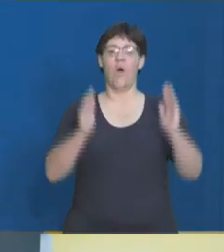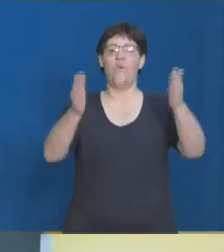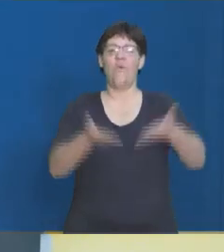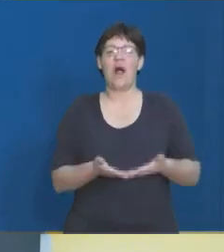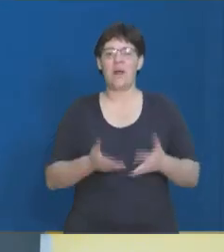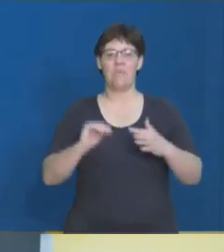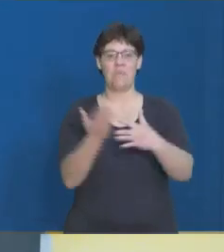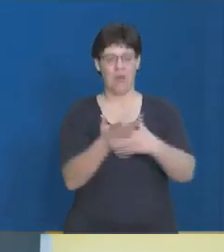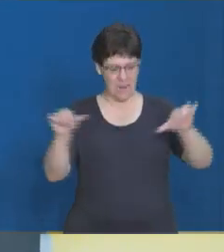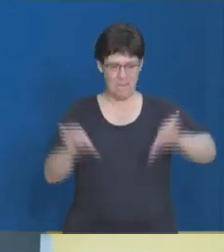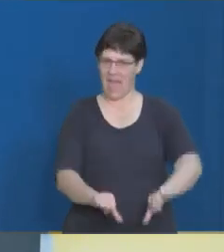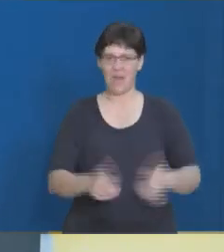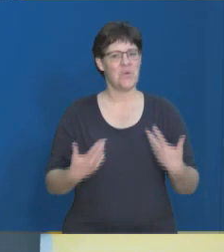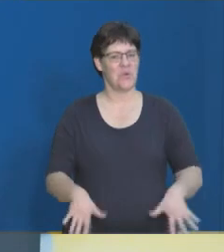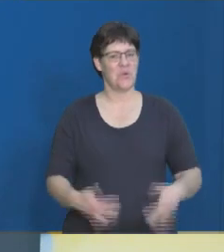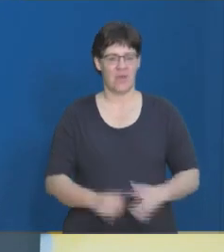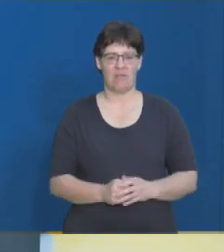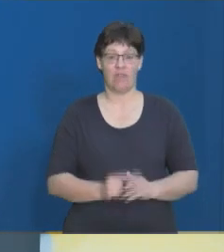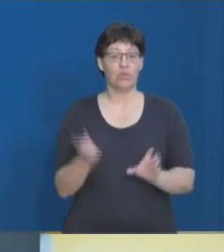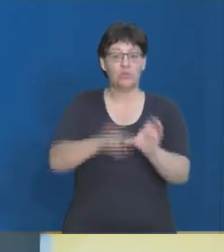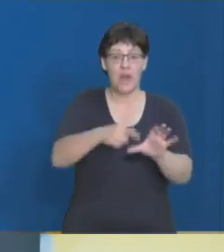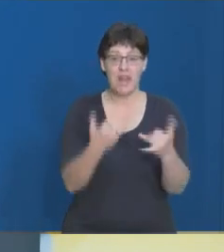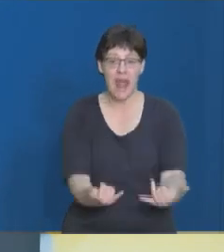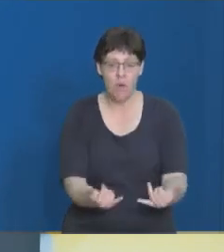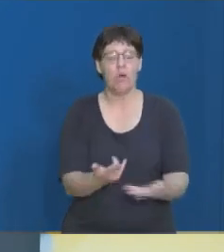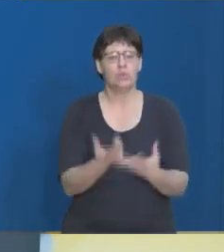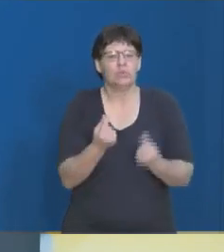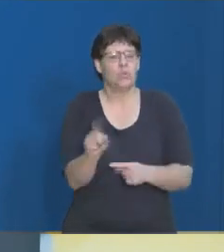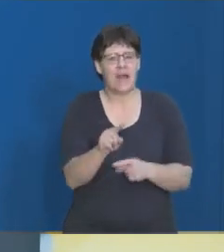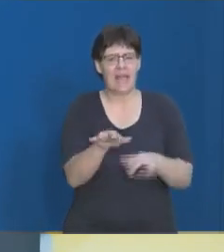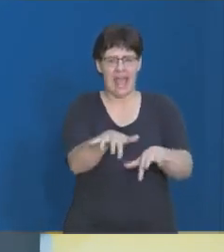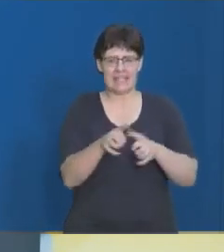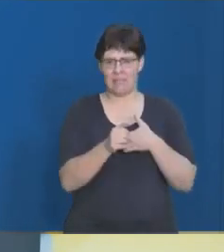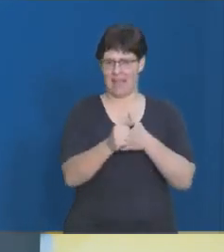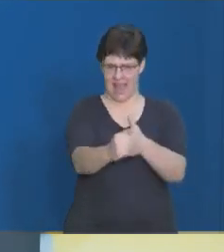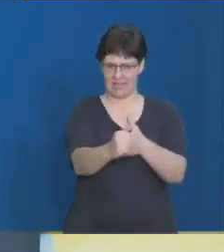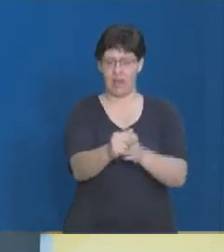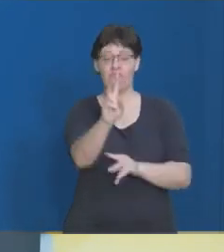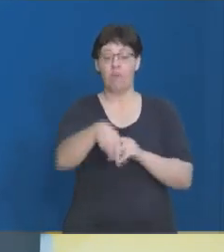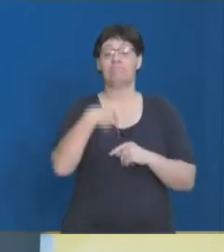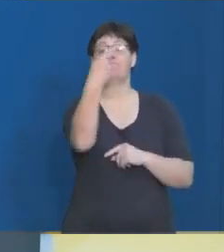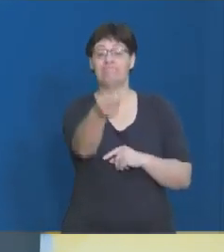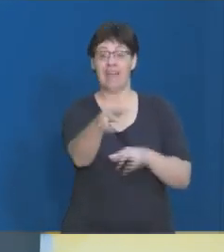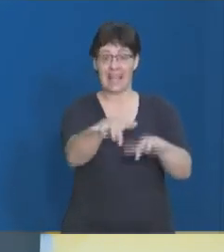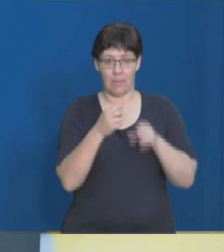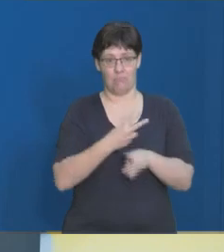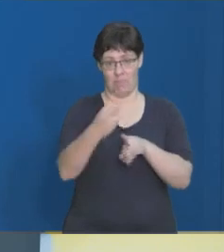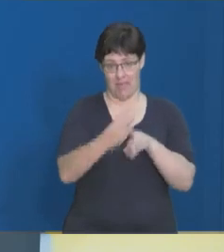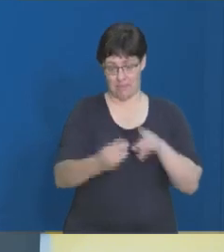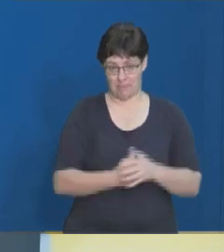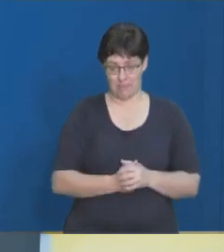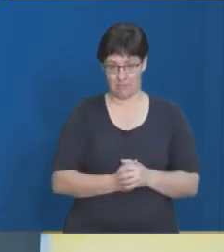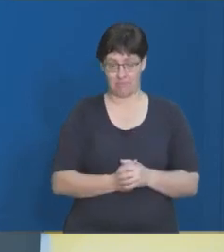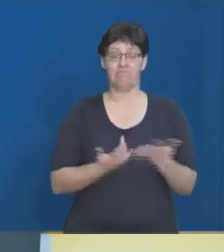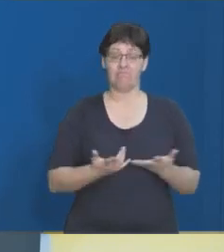Welcome back from the break, Matrix. If you've just joined us, we are still doing your exam guide to help you prep for the upcoming exams. Well,